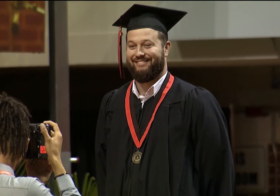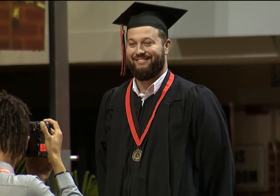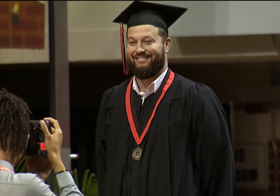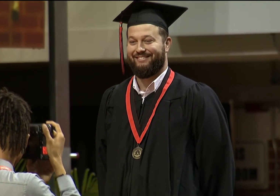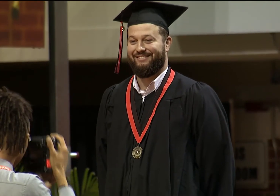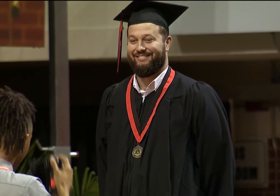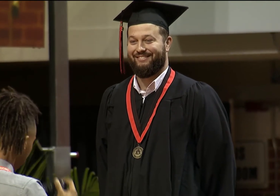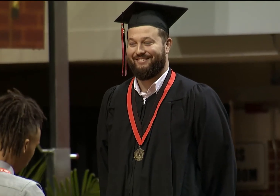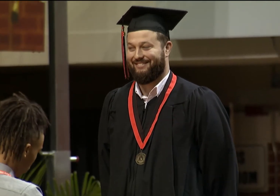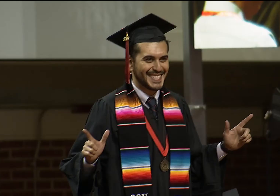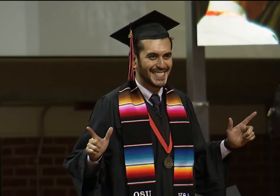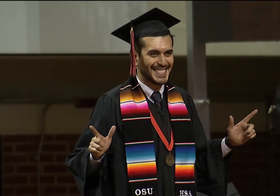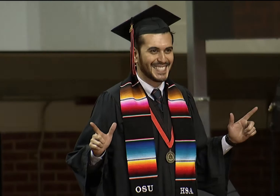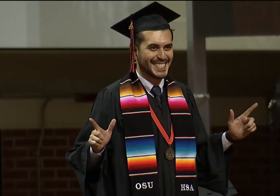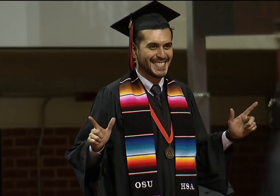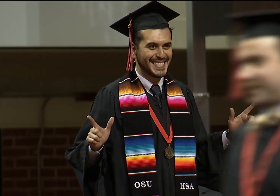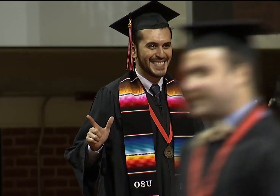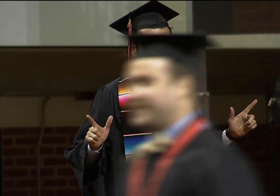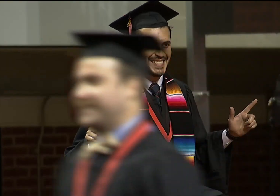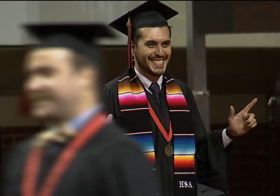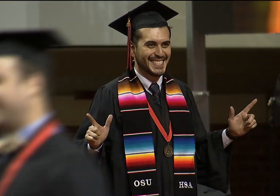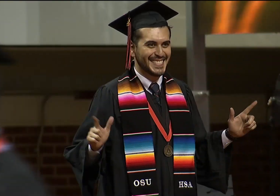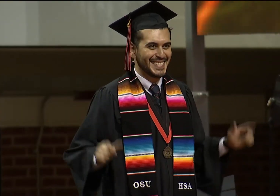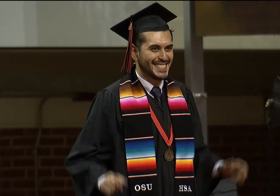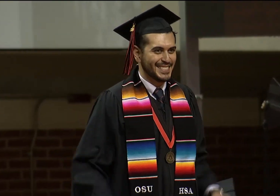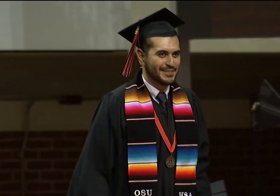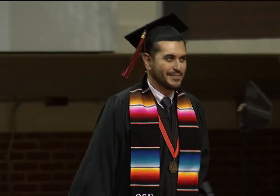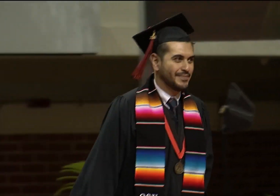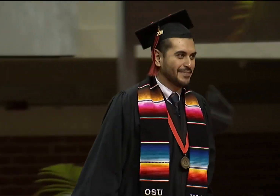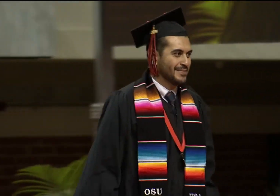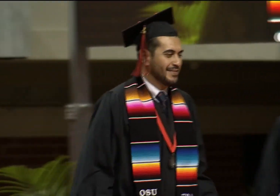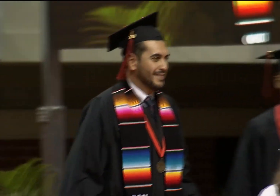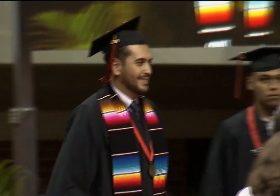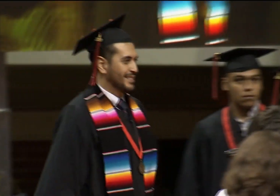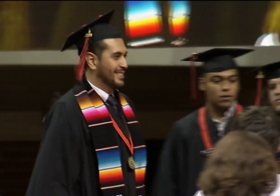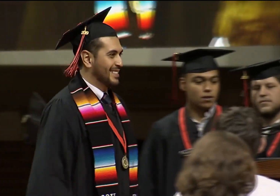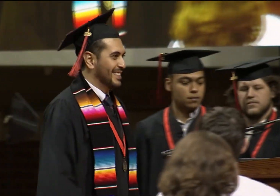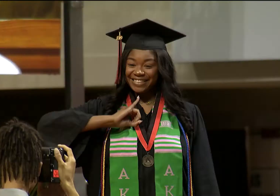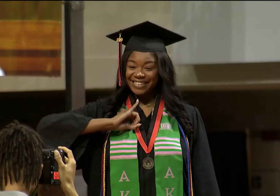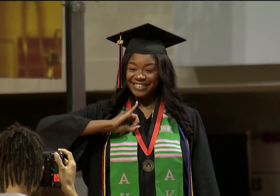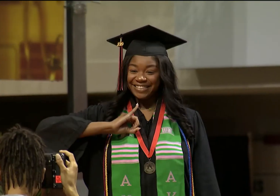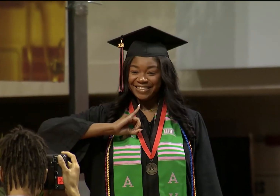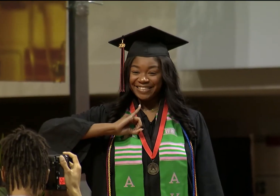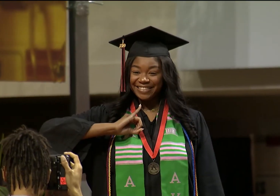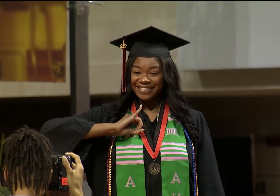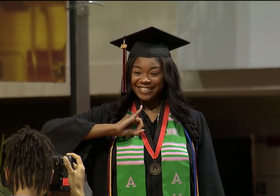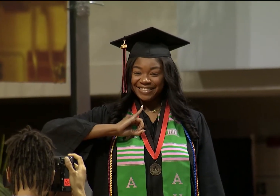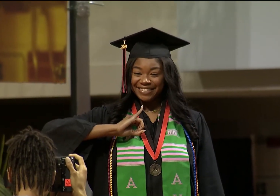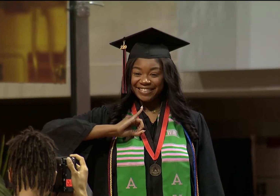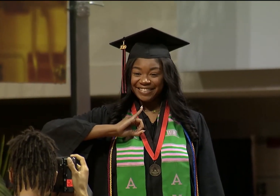Joshua Robinson. Javier Alejandro Flores Guerra.